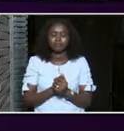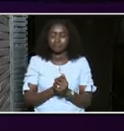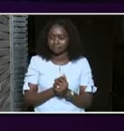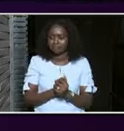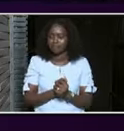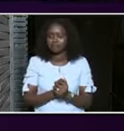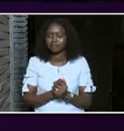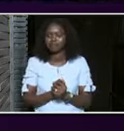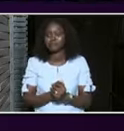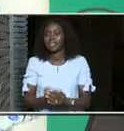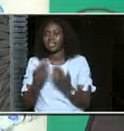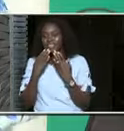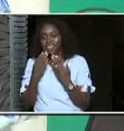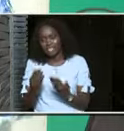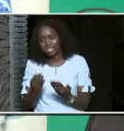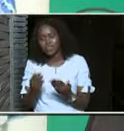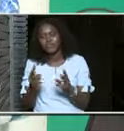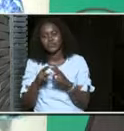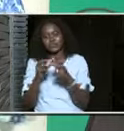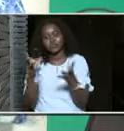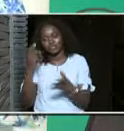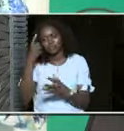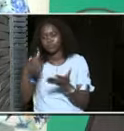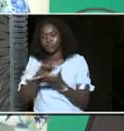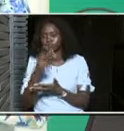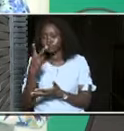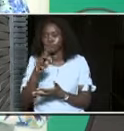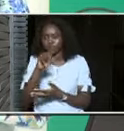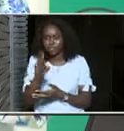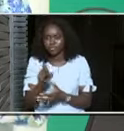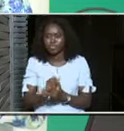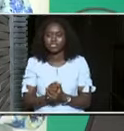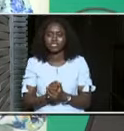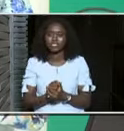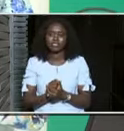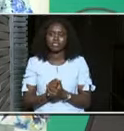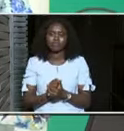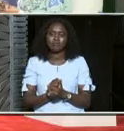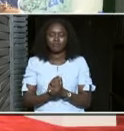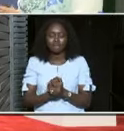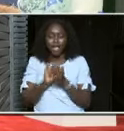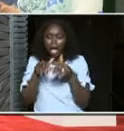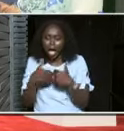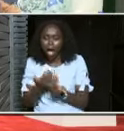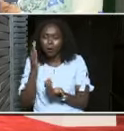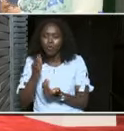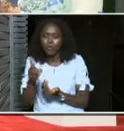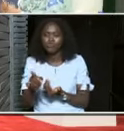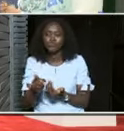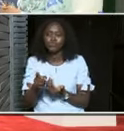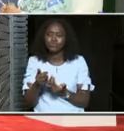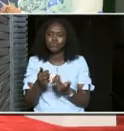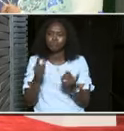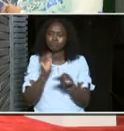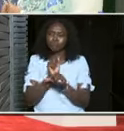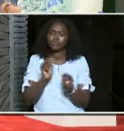Nigeria. Thank you very much for that, those two questions. Enugu, how will you, you know, deal with the mass exodus of